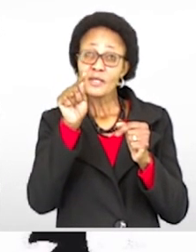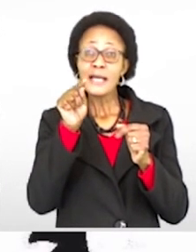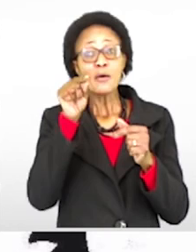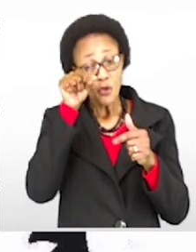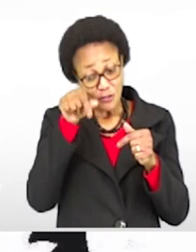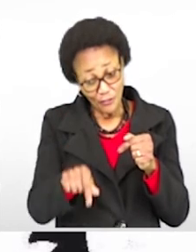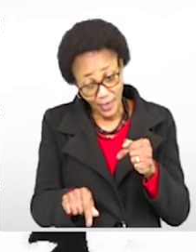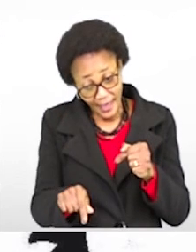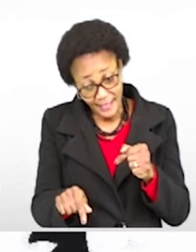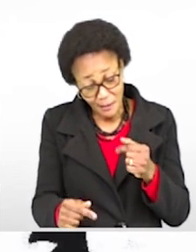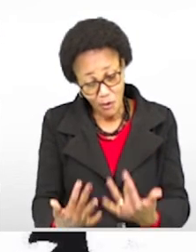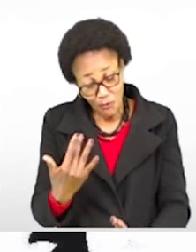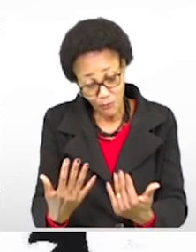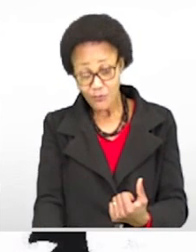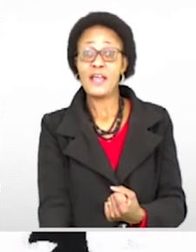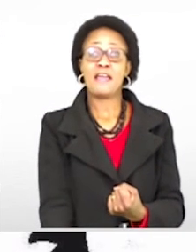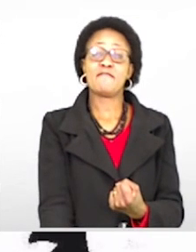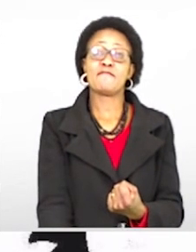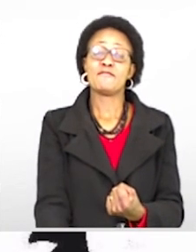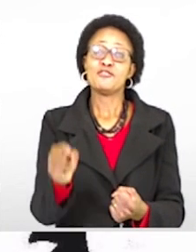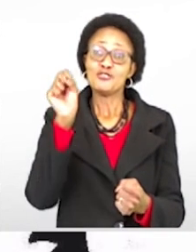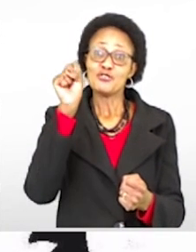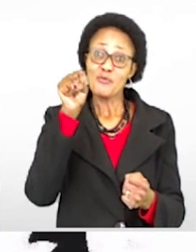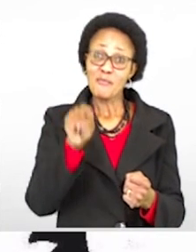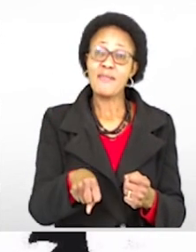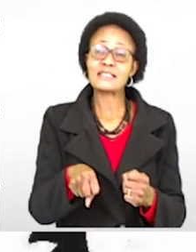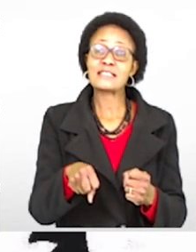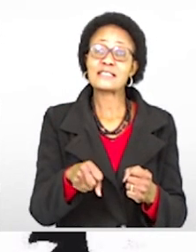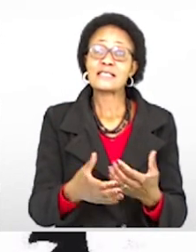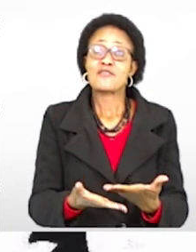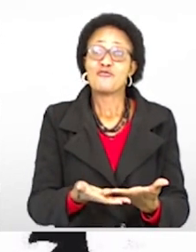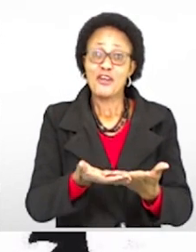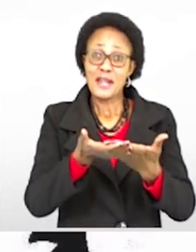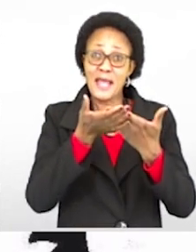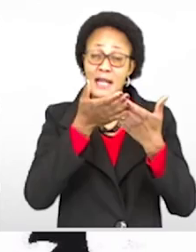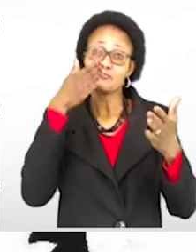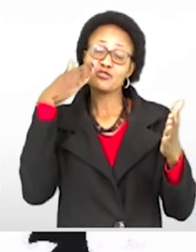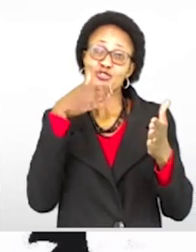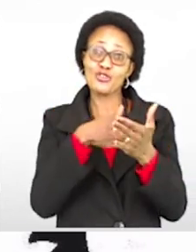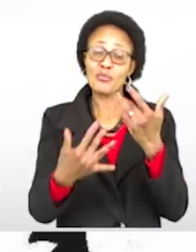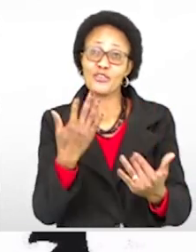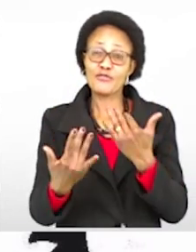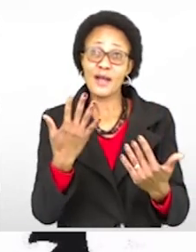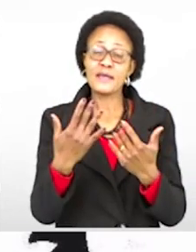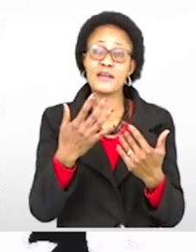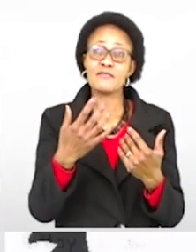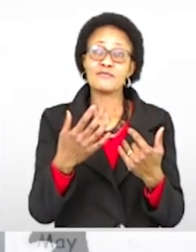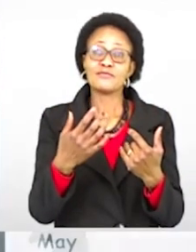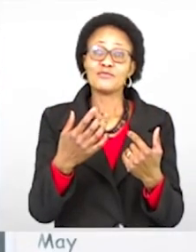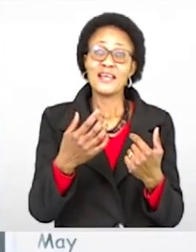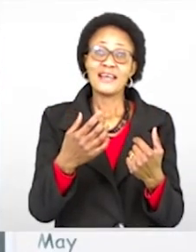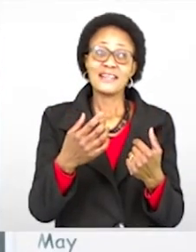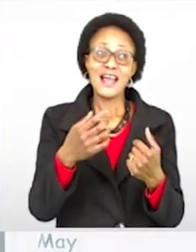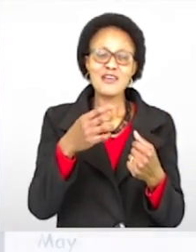You need to make sure that you get to that arrow. So you start from the top And you go wee-oo, wee-oo,